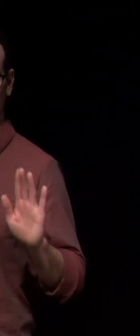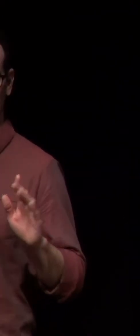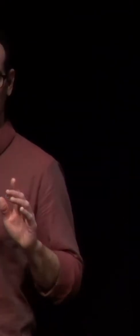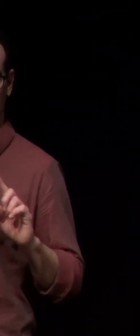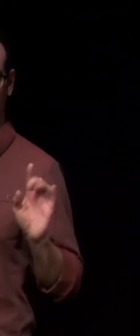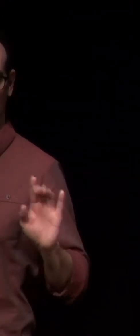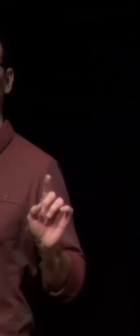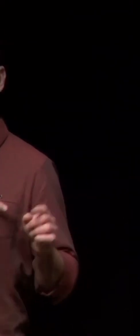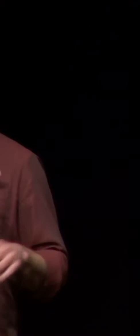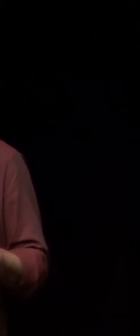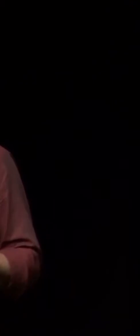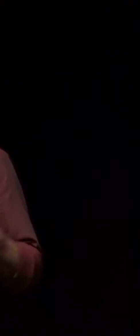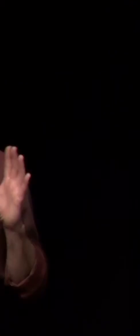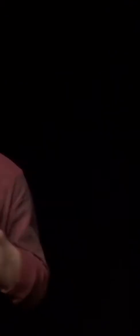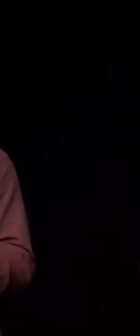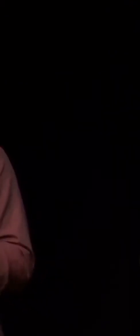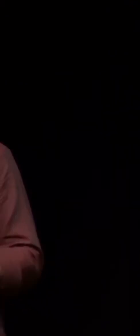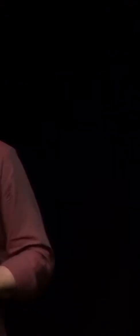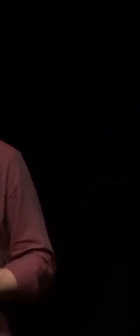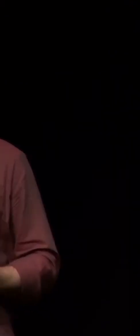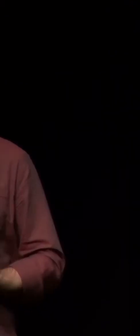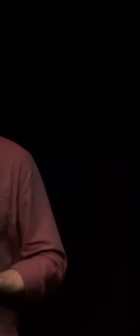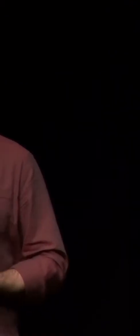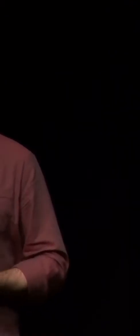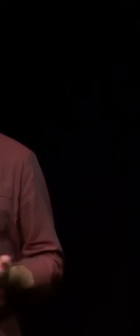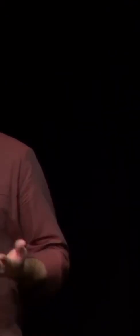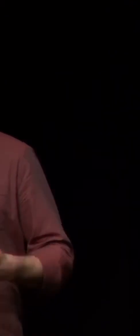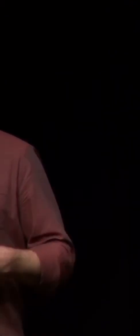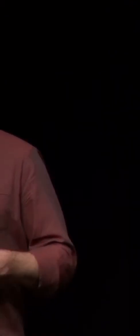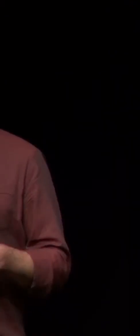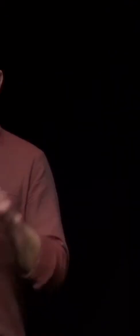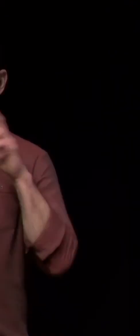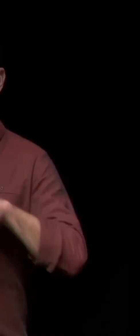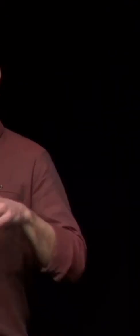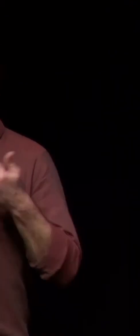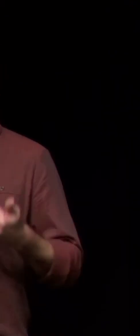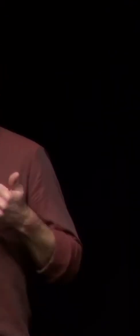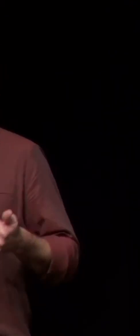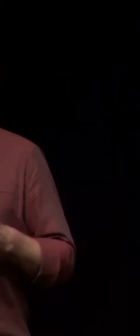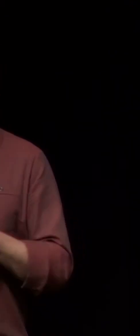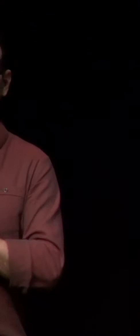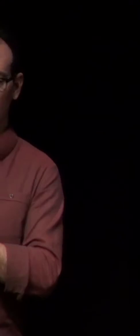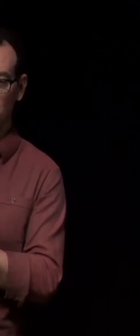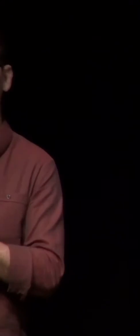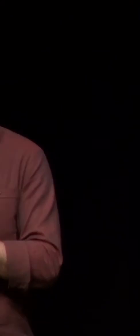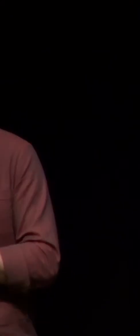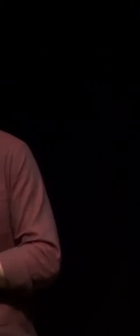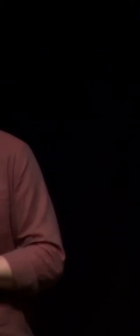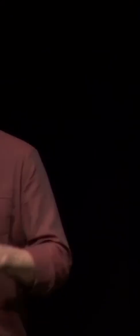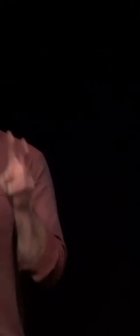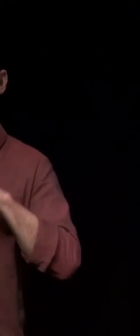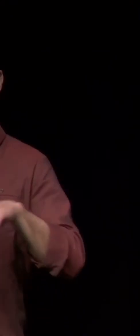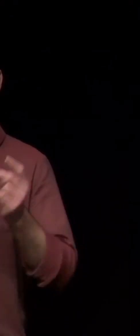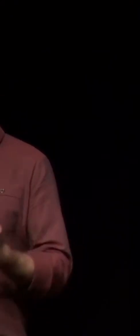one of my observations is that in the next day or so, and after we leave this place, there are, as Steve said, there's a